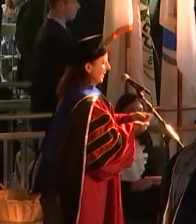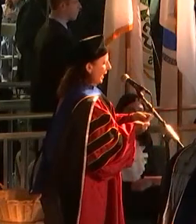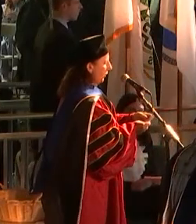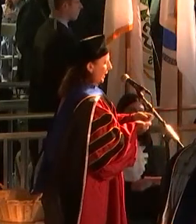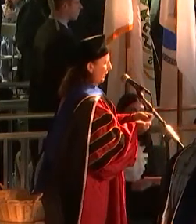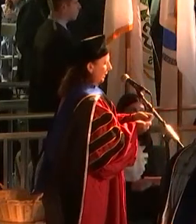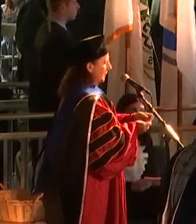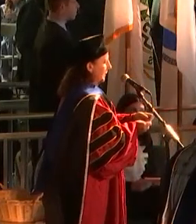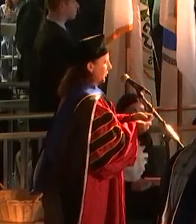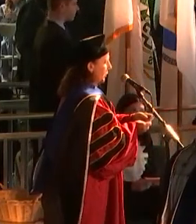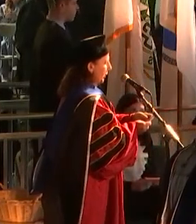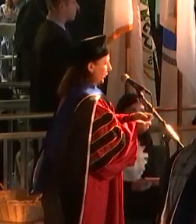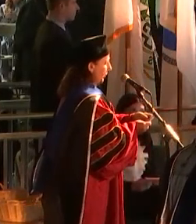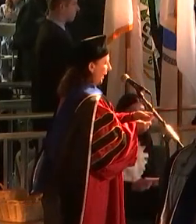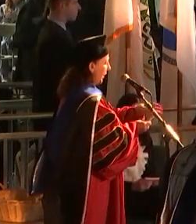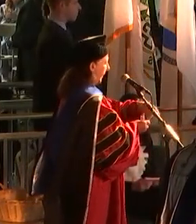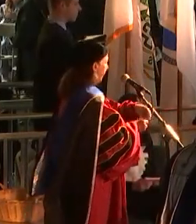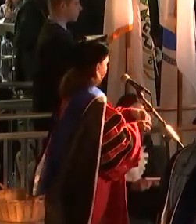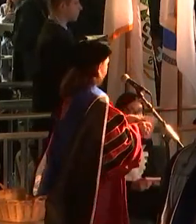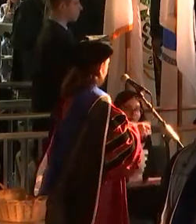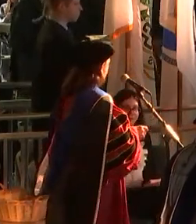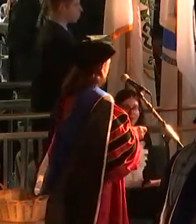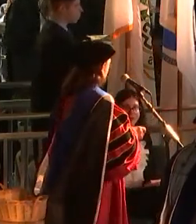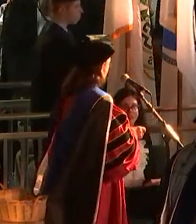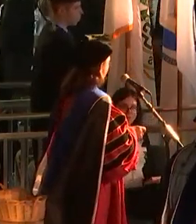Amal Tagawi, summa cum laude.